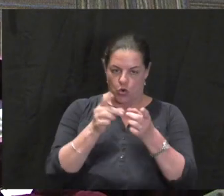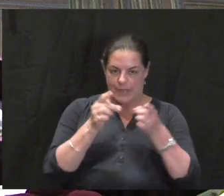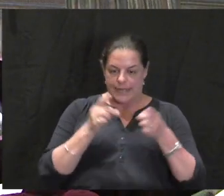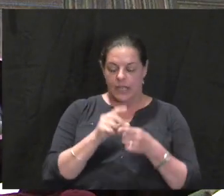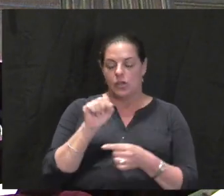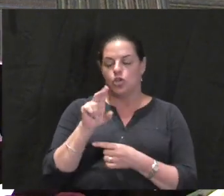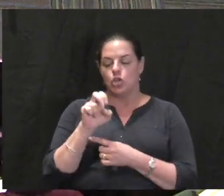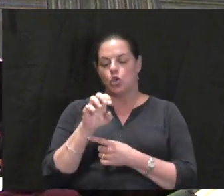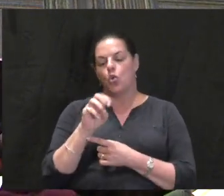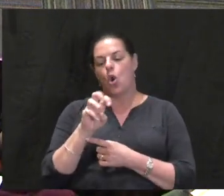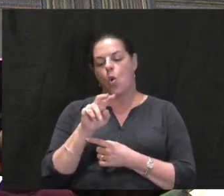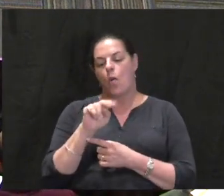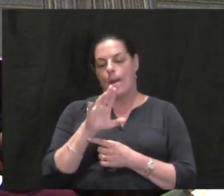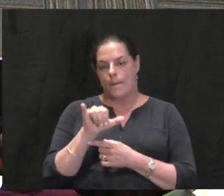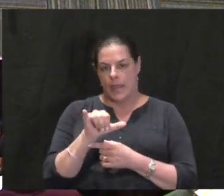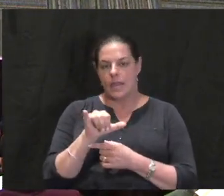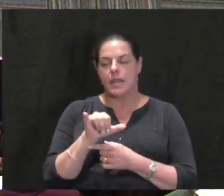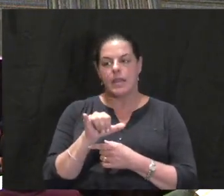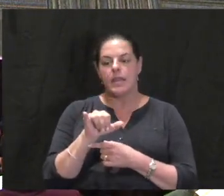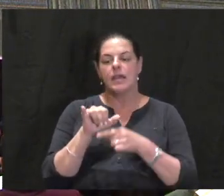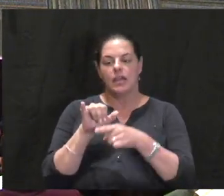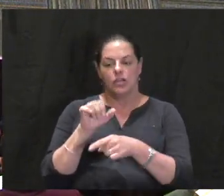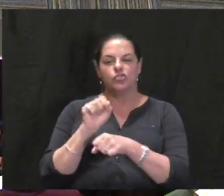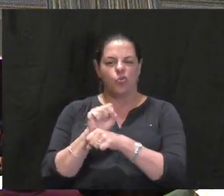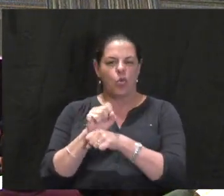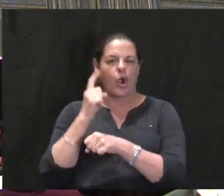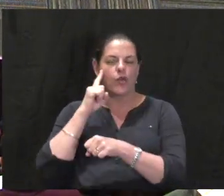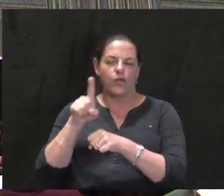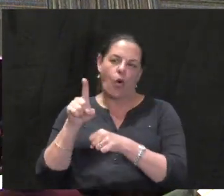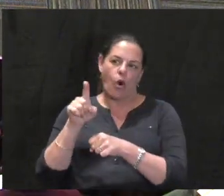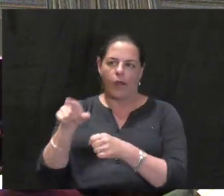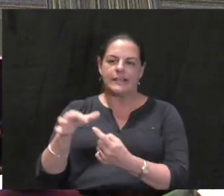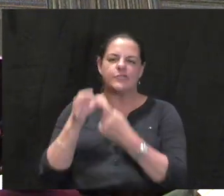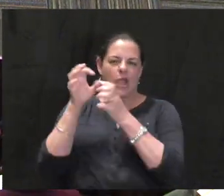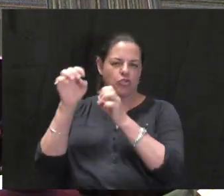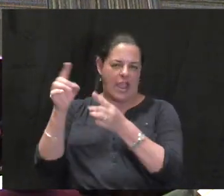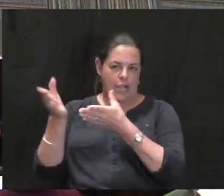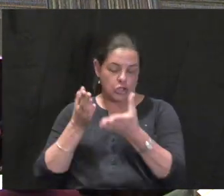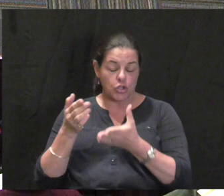before us, and our primary role for the Office of the Ombudsman is to